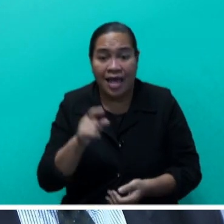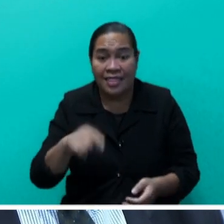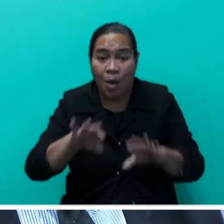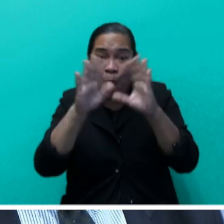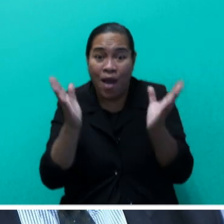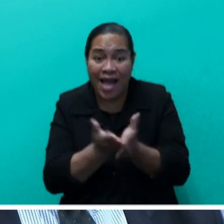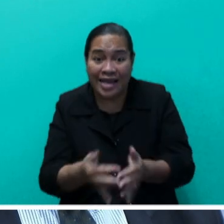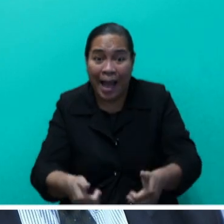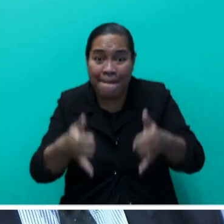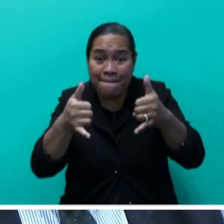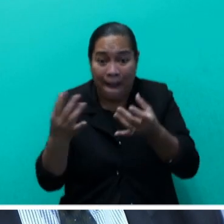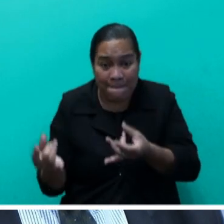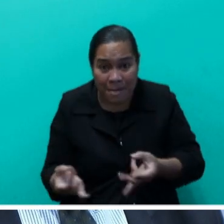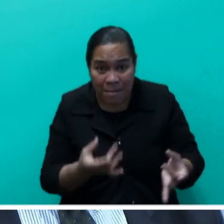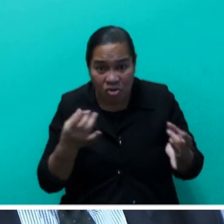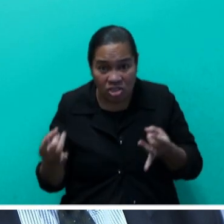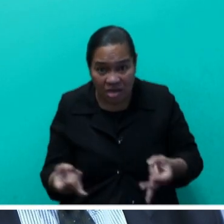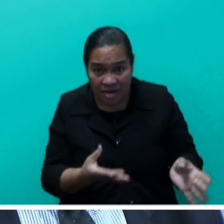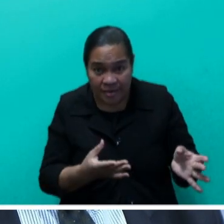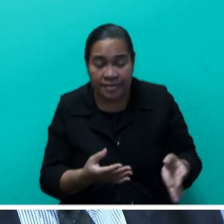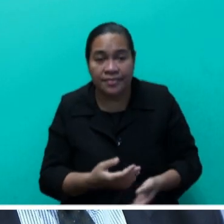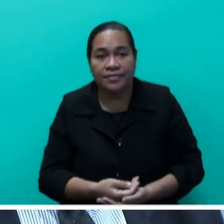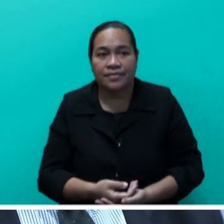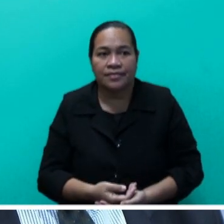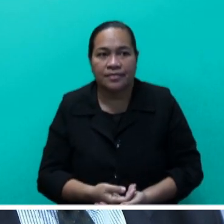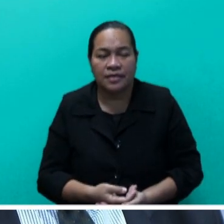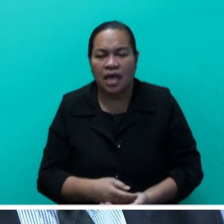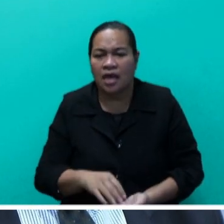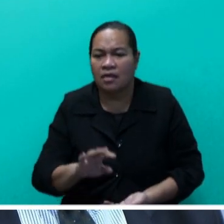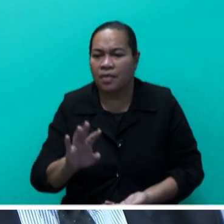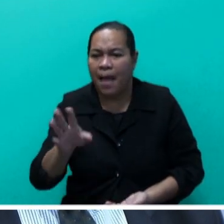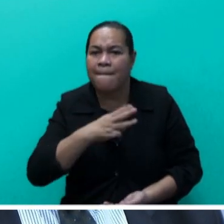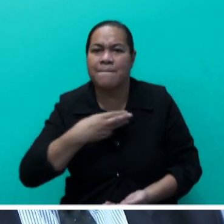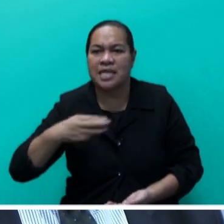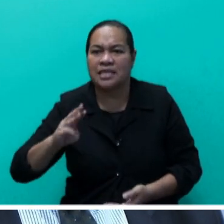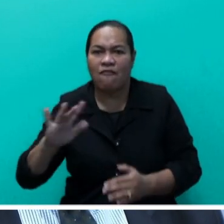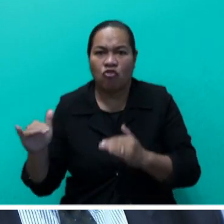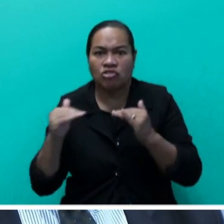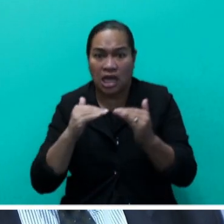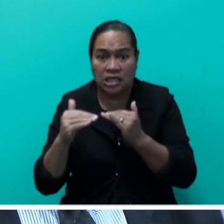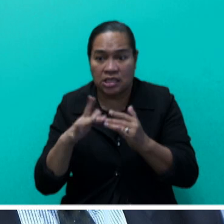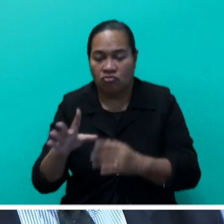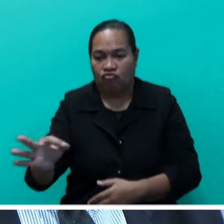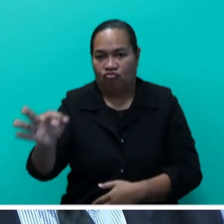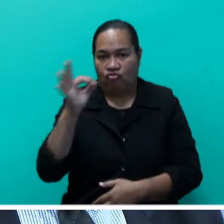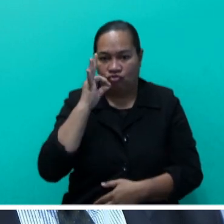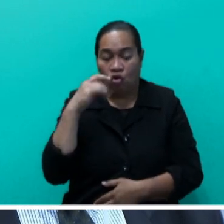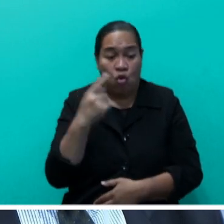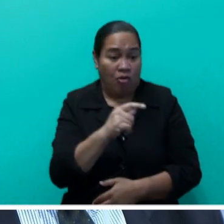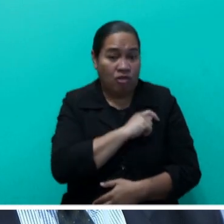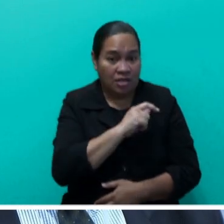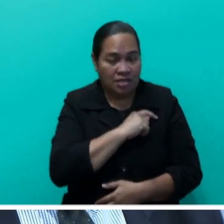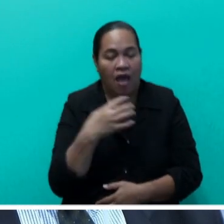preparation, Honourable Speaker, at the request of the Minister of Justice, the trustees voluntarily